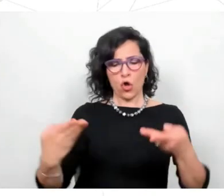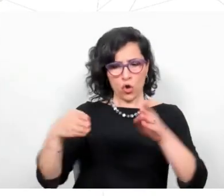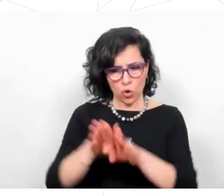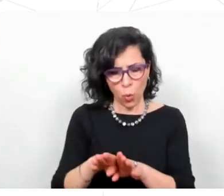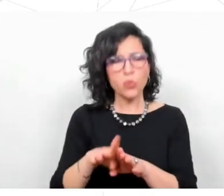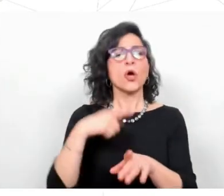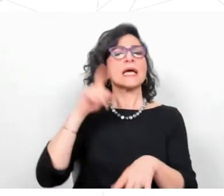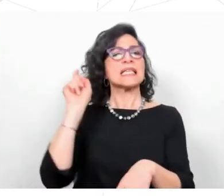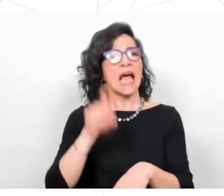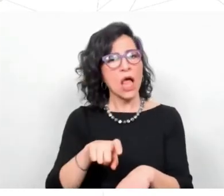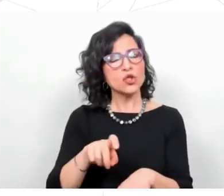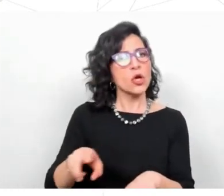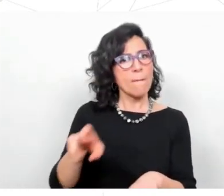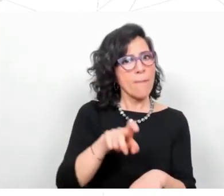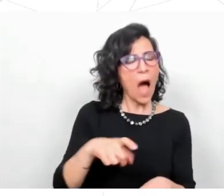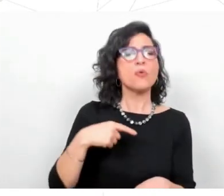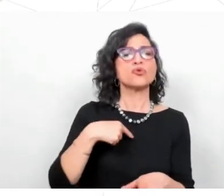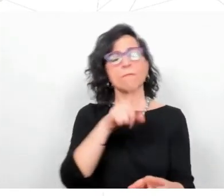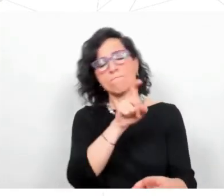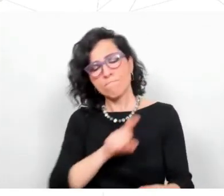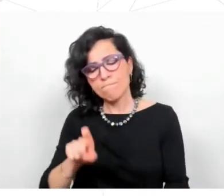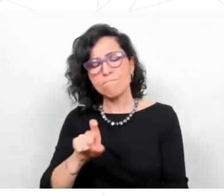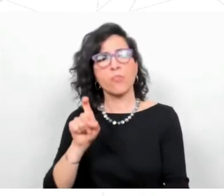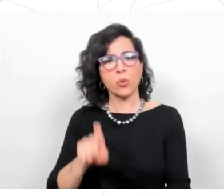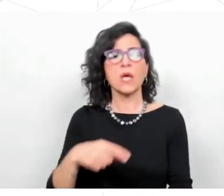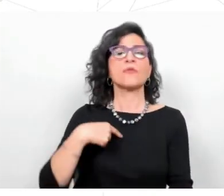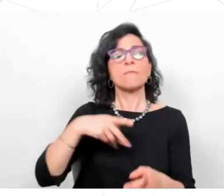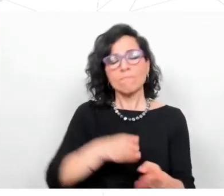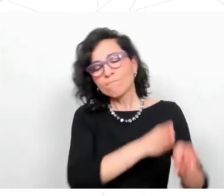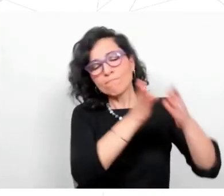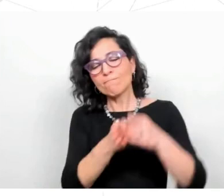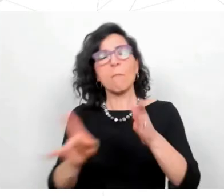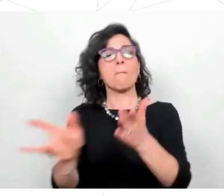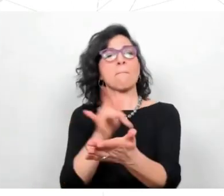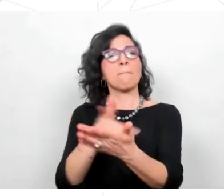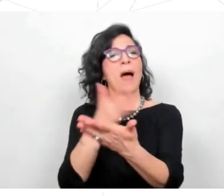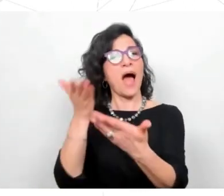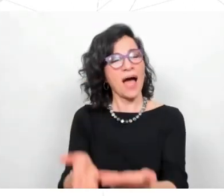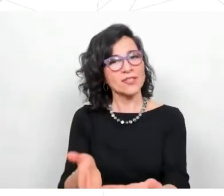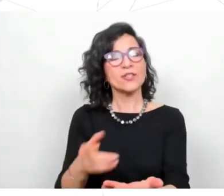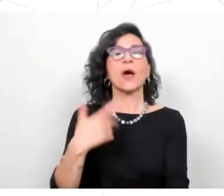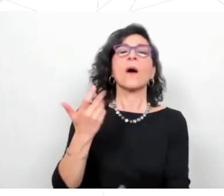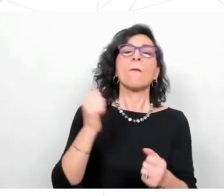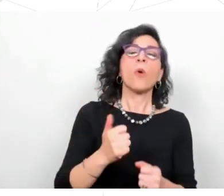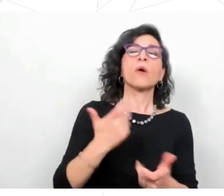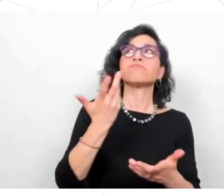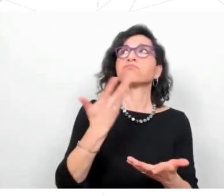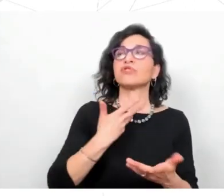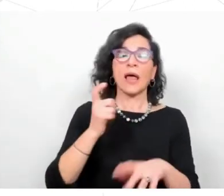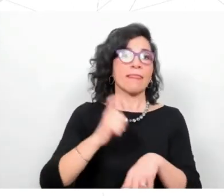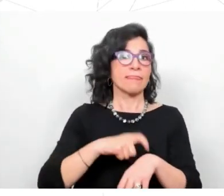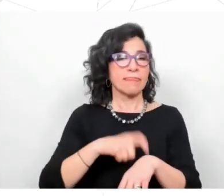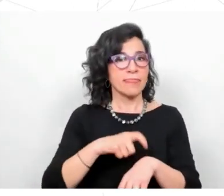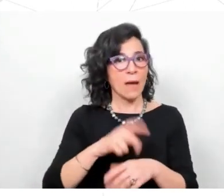And now it'll take us to that page. Now, there are things like dwell time. So you see I have to stare at something for a certain amount of time before it shrinks in. That can